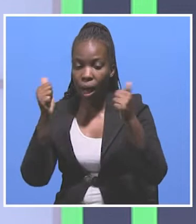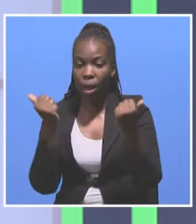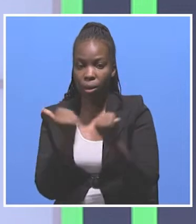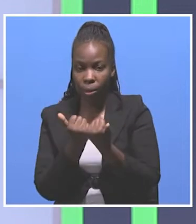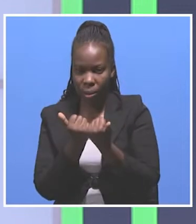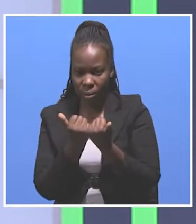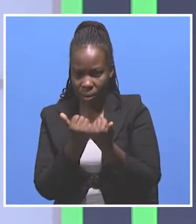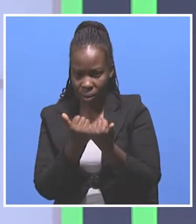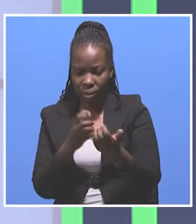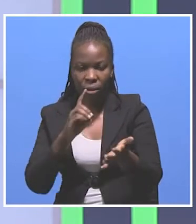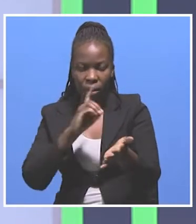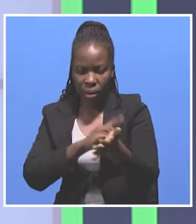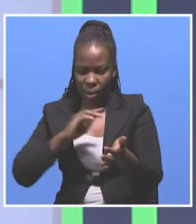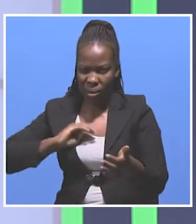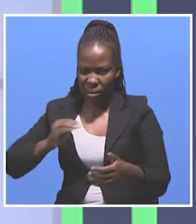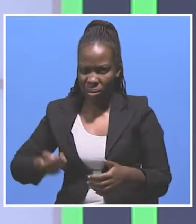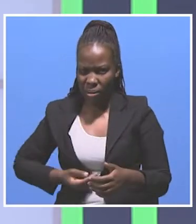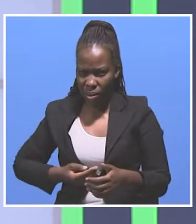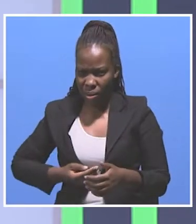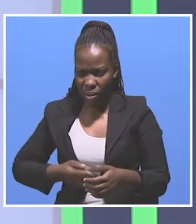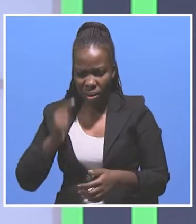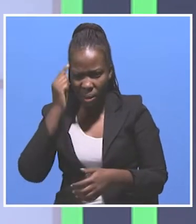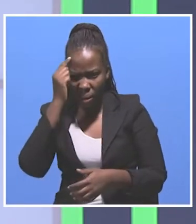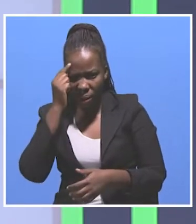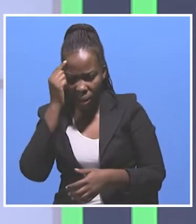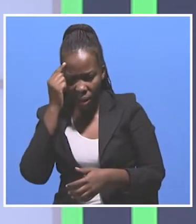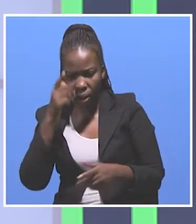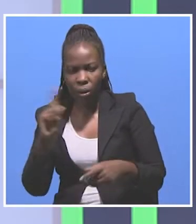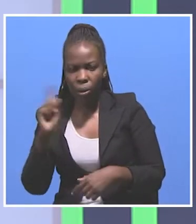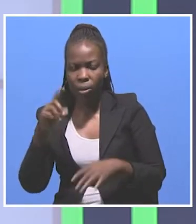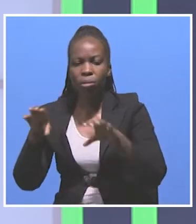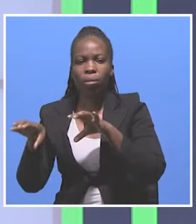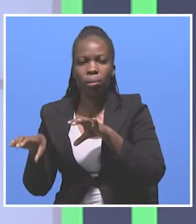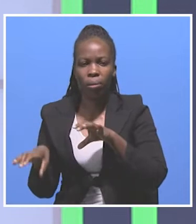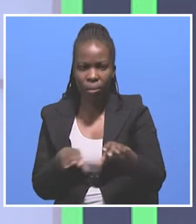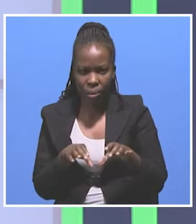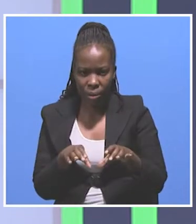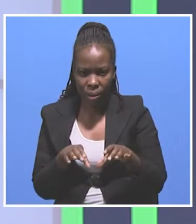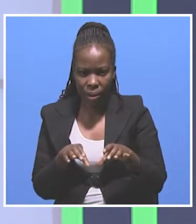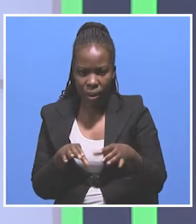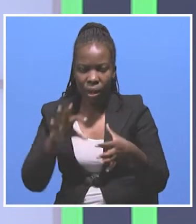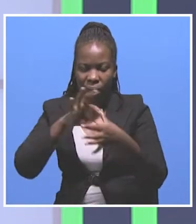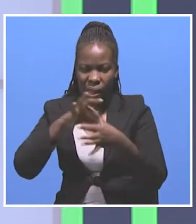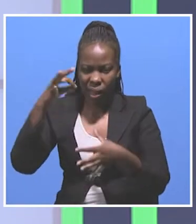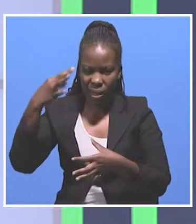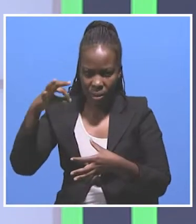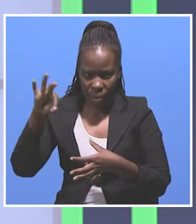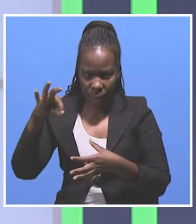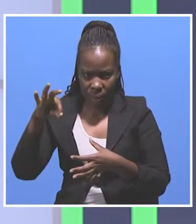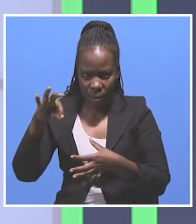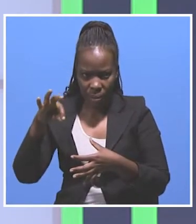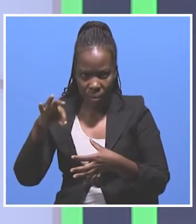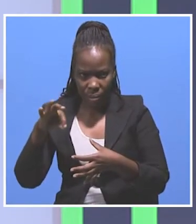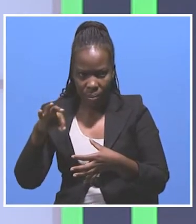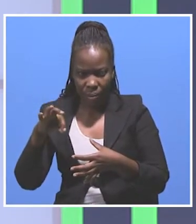have identified key stakeholders. So where you do stakeholder mapping, right? And